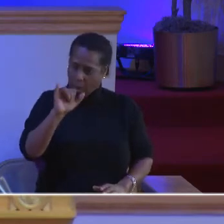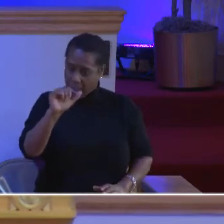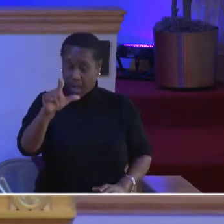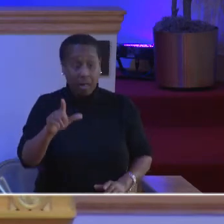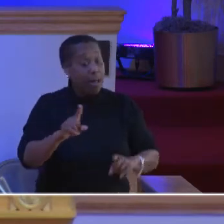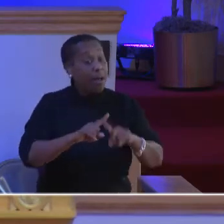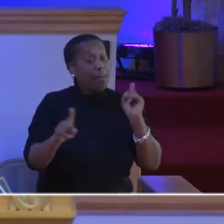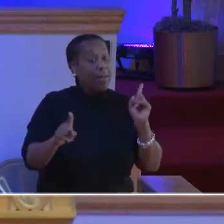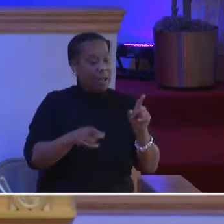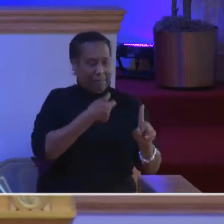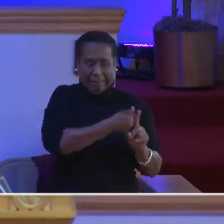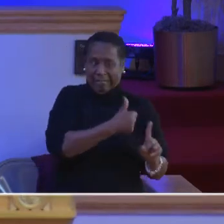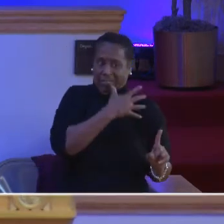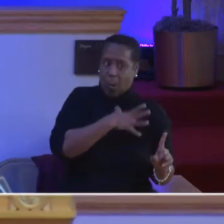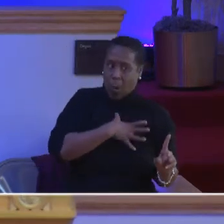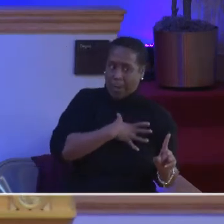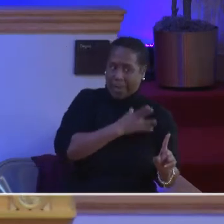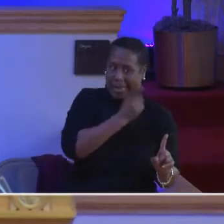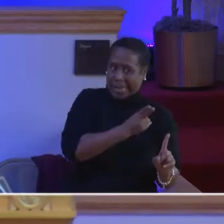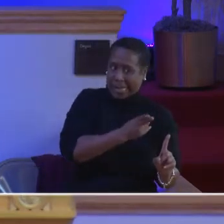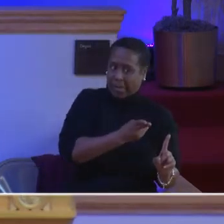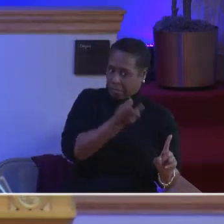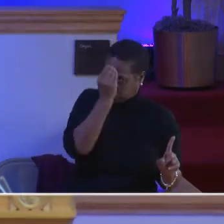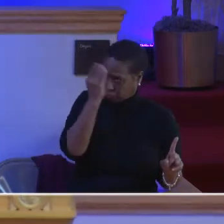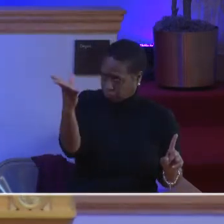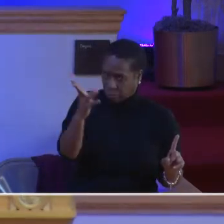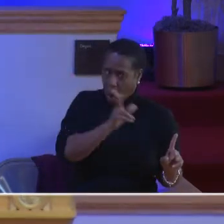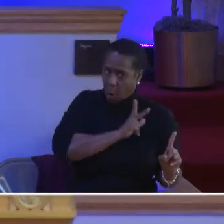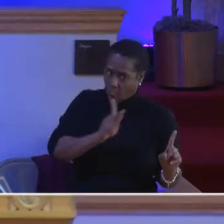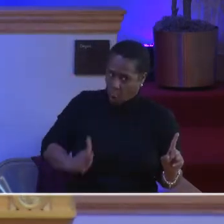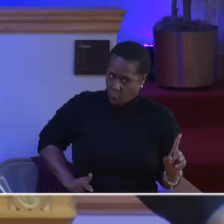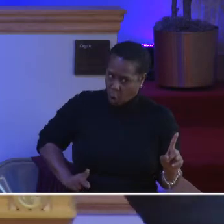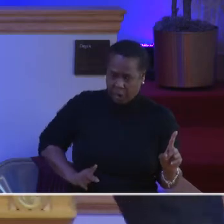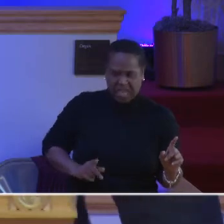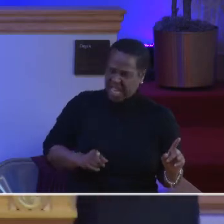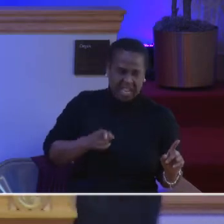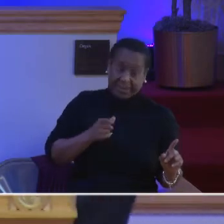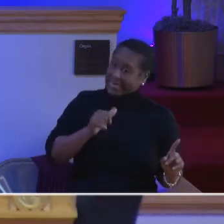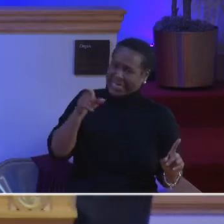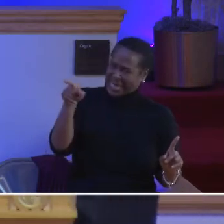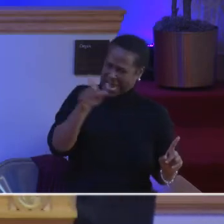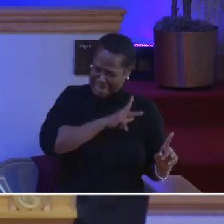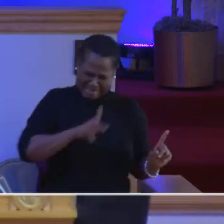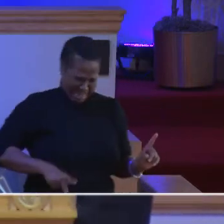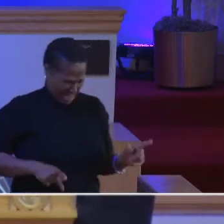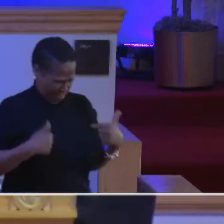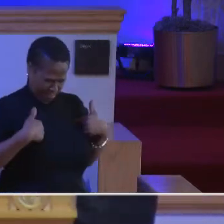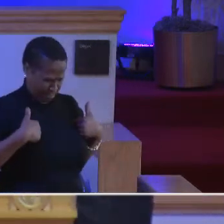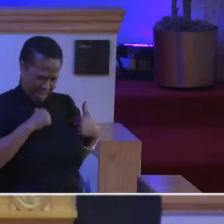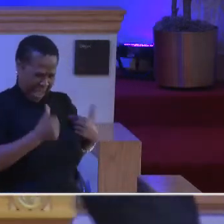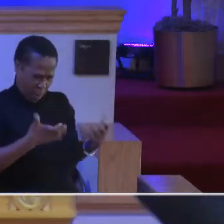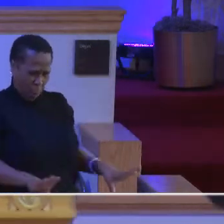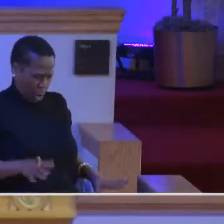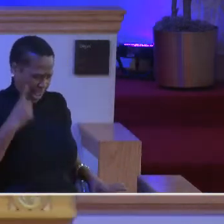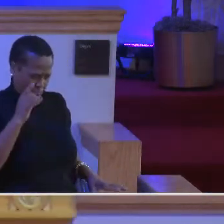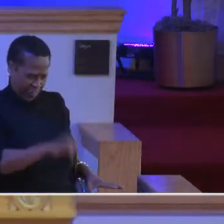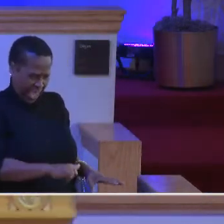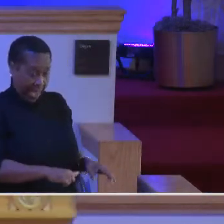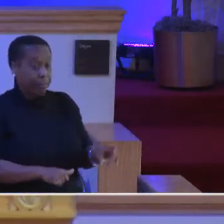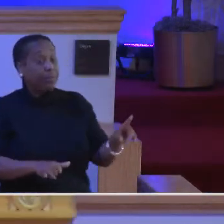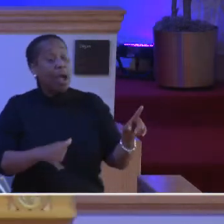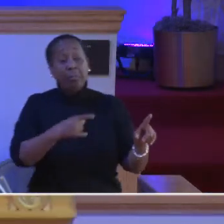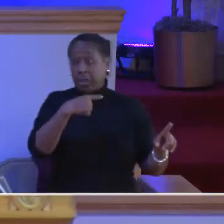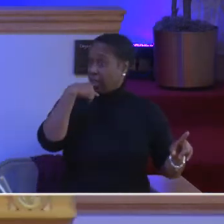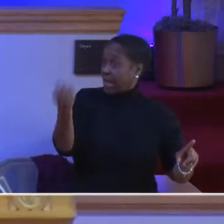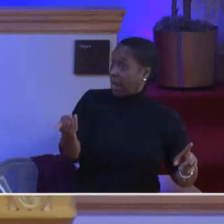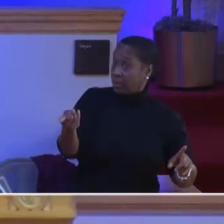But Huldah gives the king a word. That's not what he wants to hear. The word is